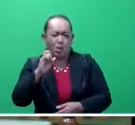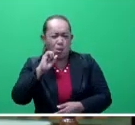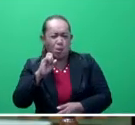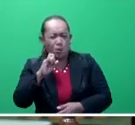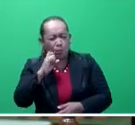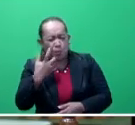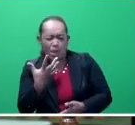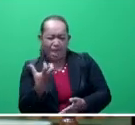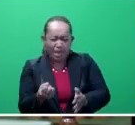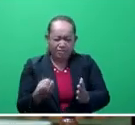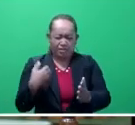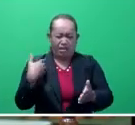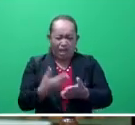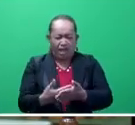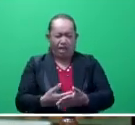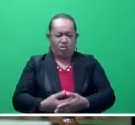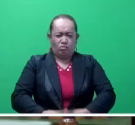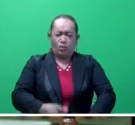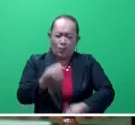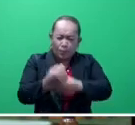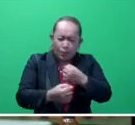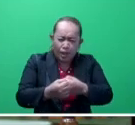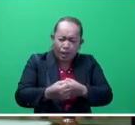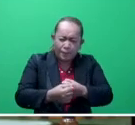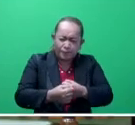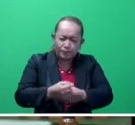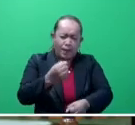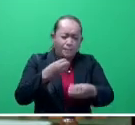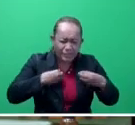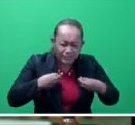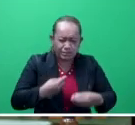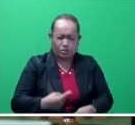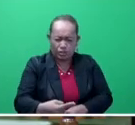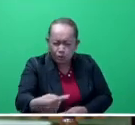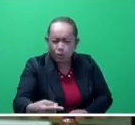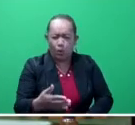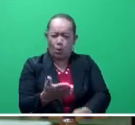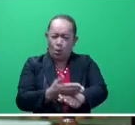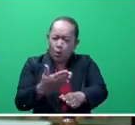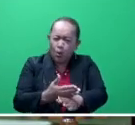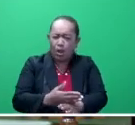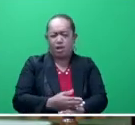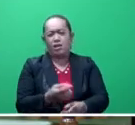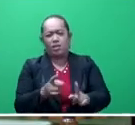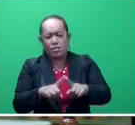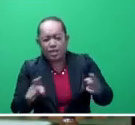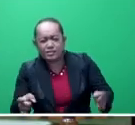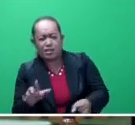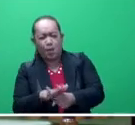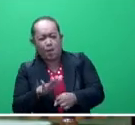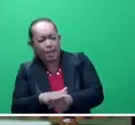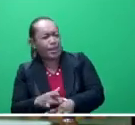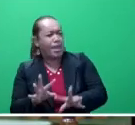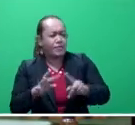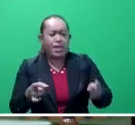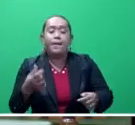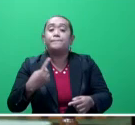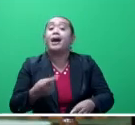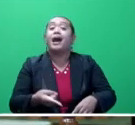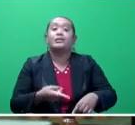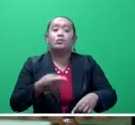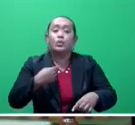revenue, our social safety net has not been torn away because we have not forgotten our obligation to protect the most marginalized